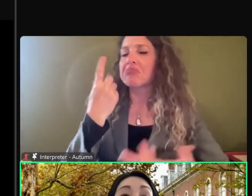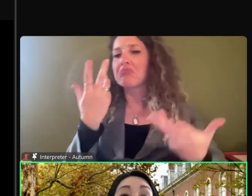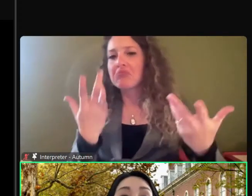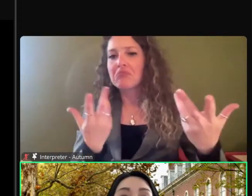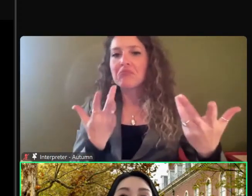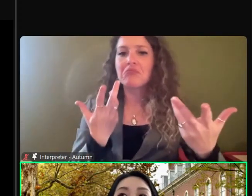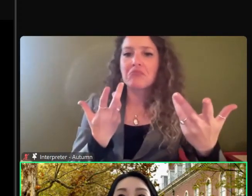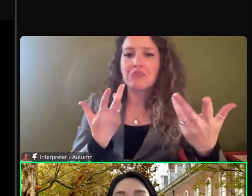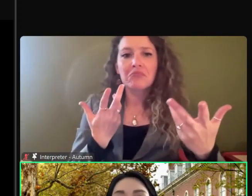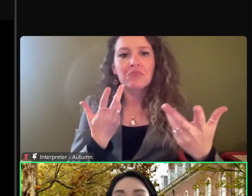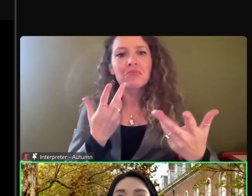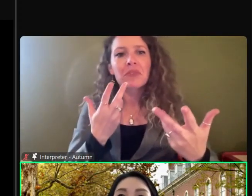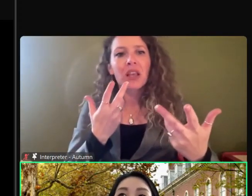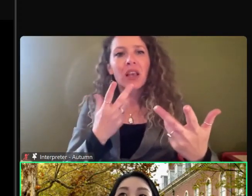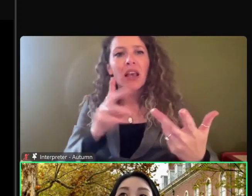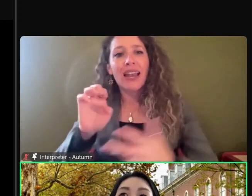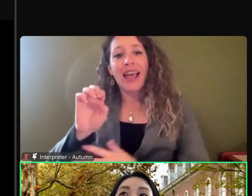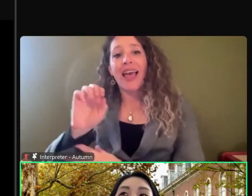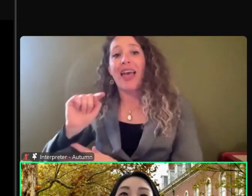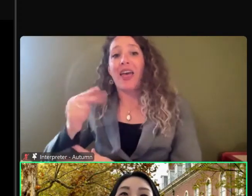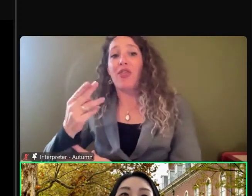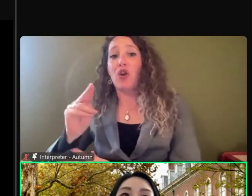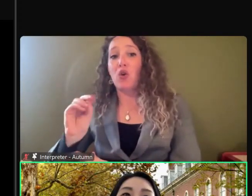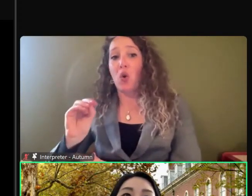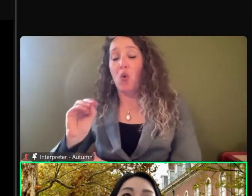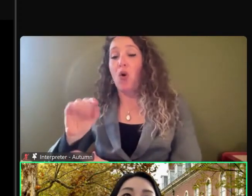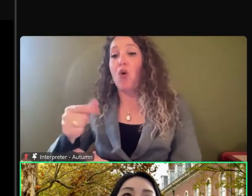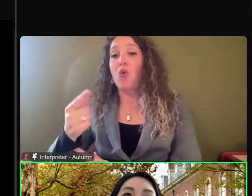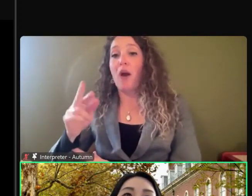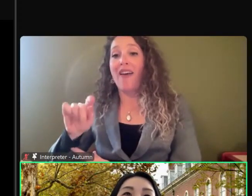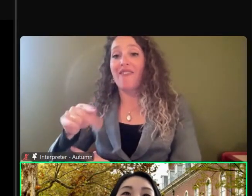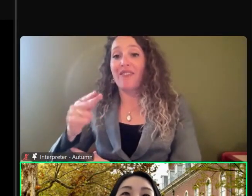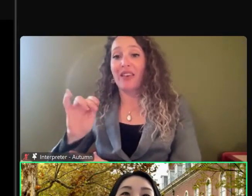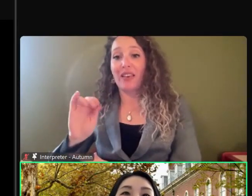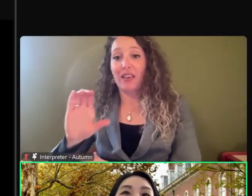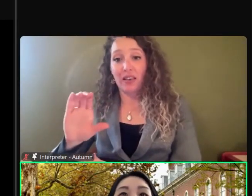dual ethnographic approach, where both of us